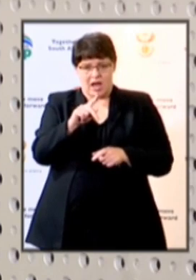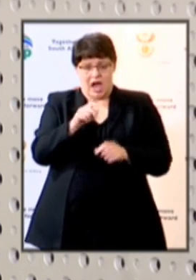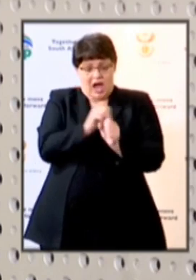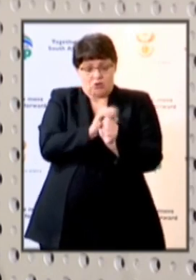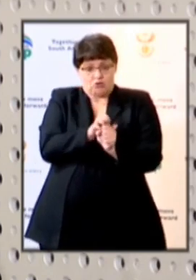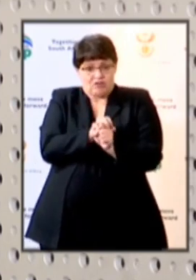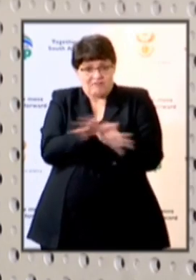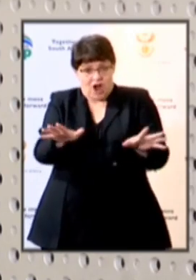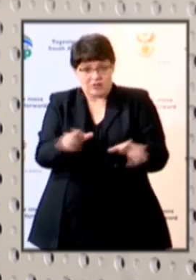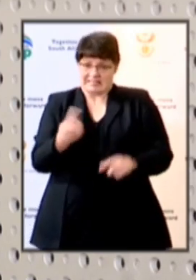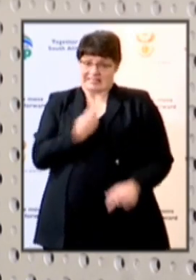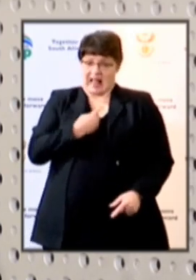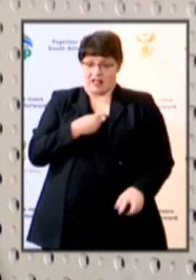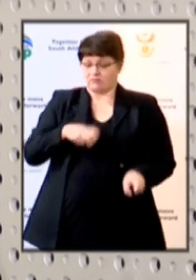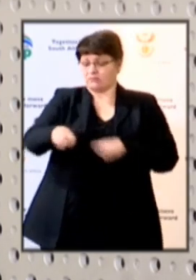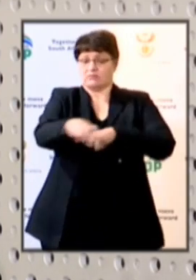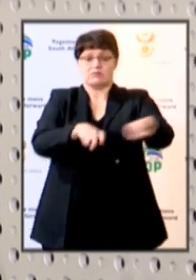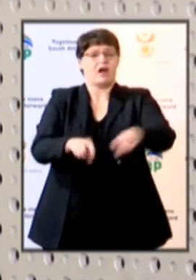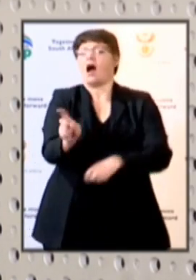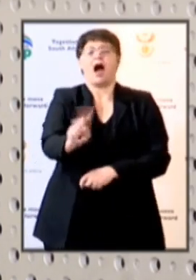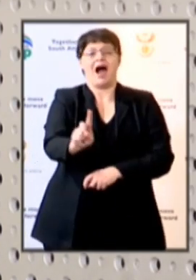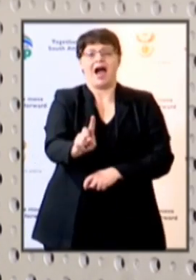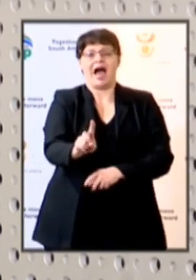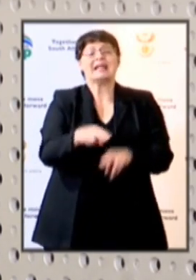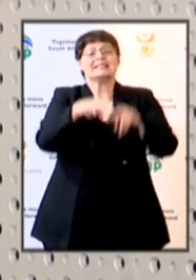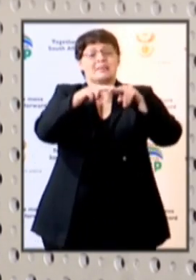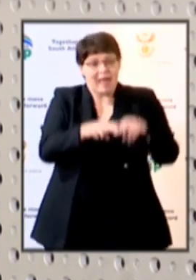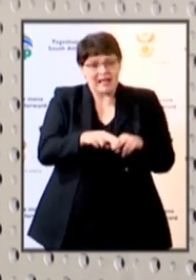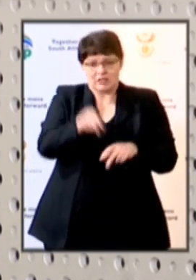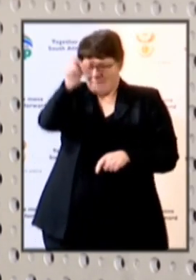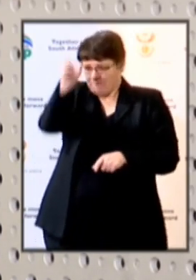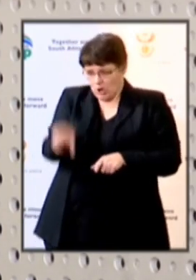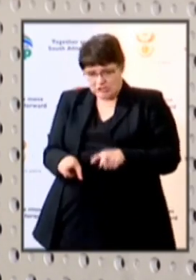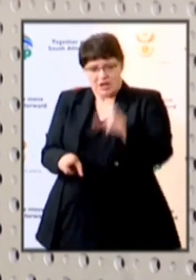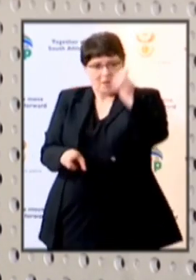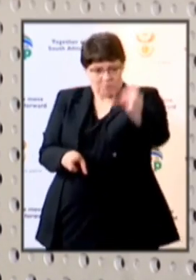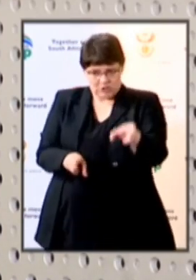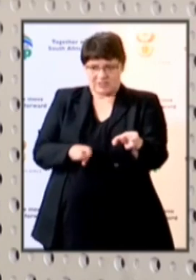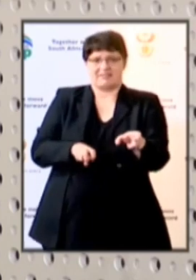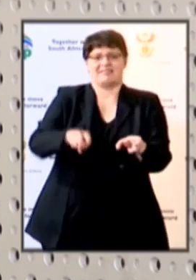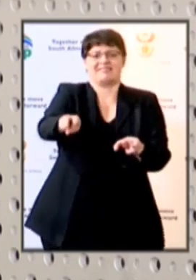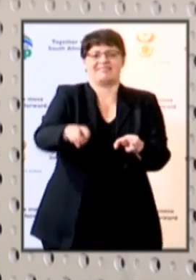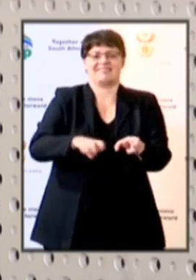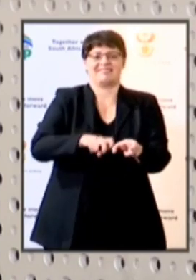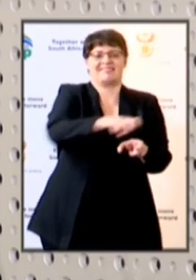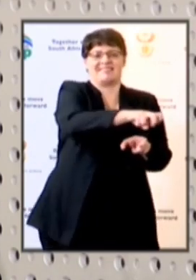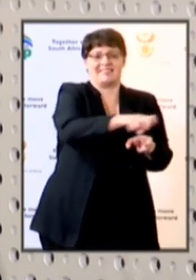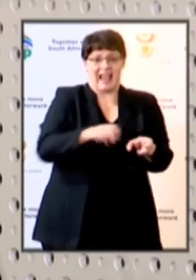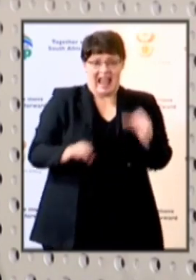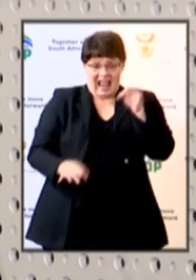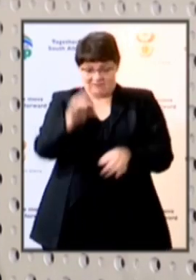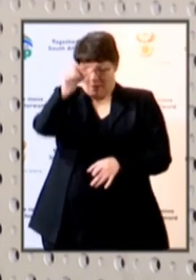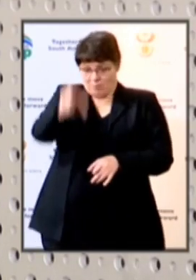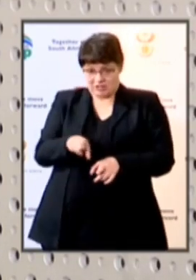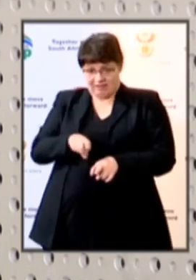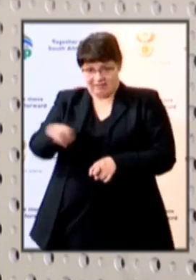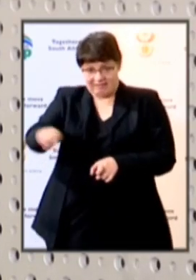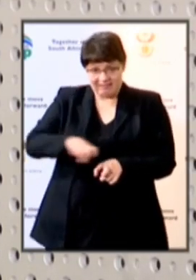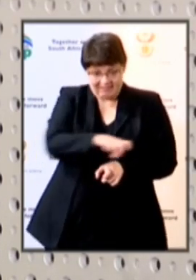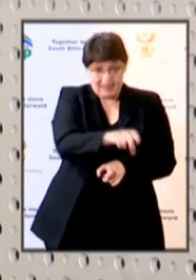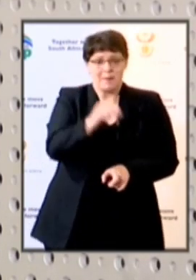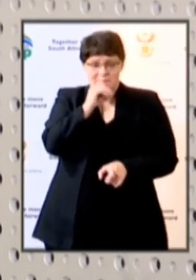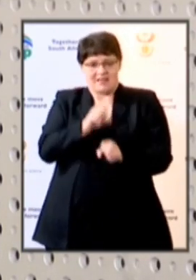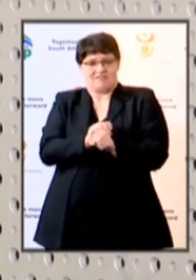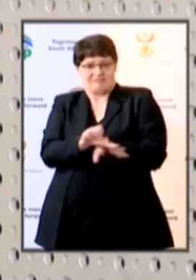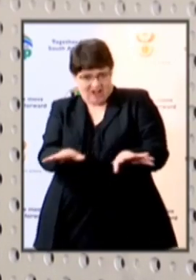move. When many people move, the virus moves rapidly and spreads very quickly. In moving from level